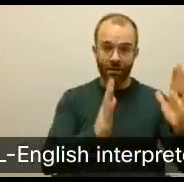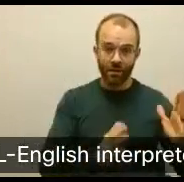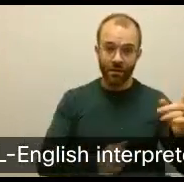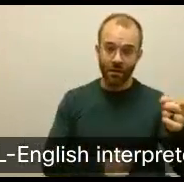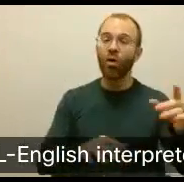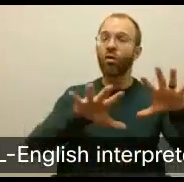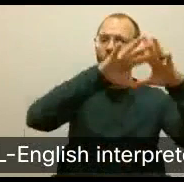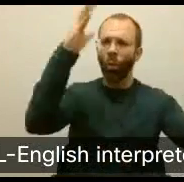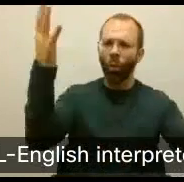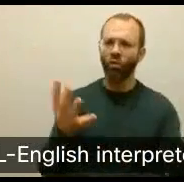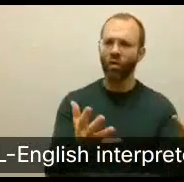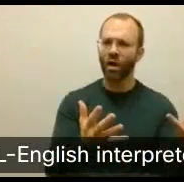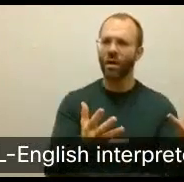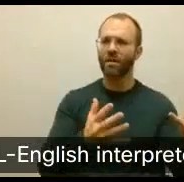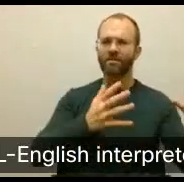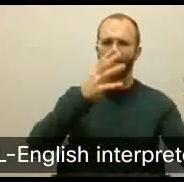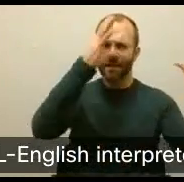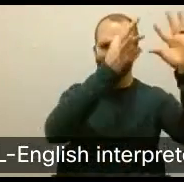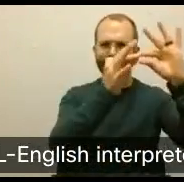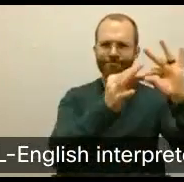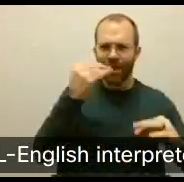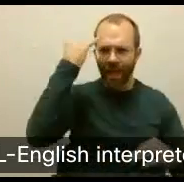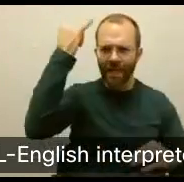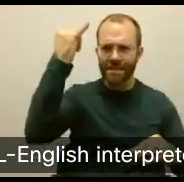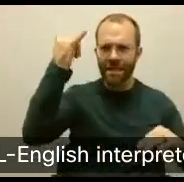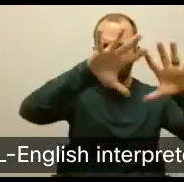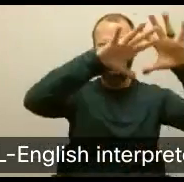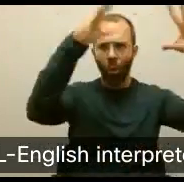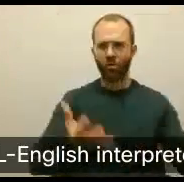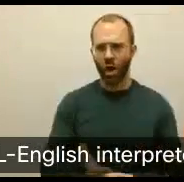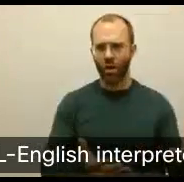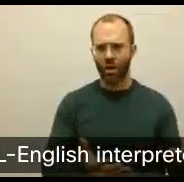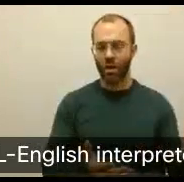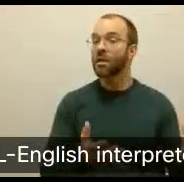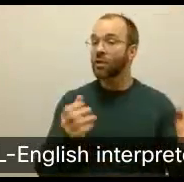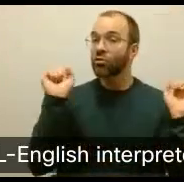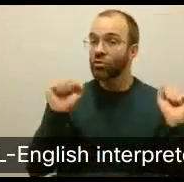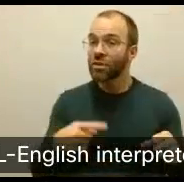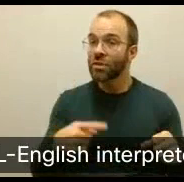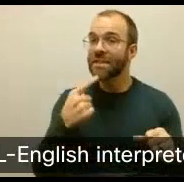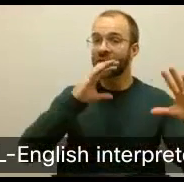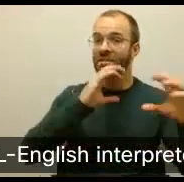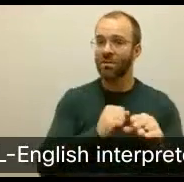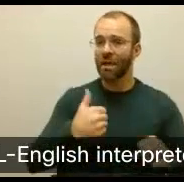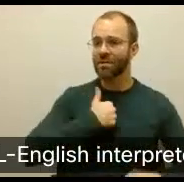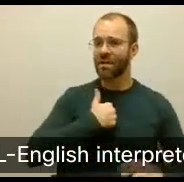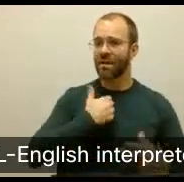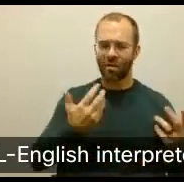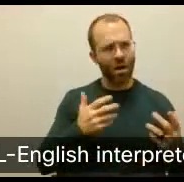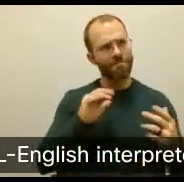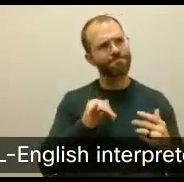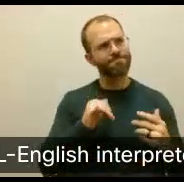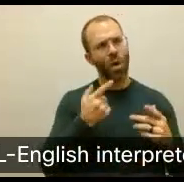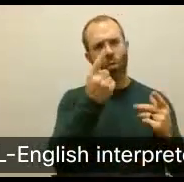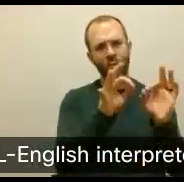the overarching idea, the big idea that an author is writing about. And you could potentially summarize this to yourself in 1 or 2 words.